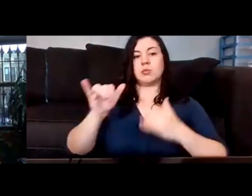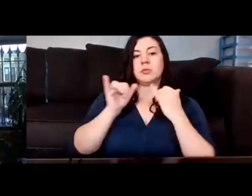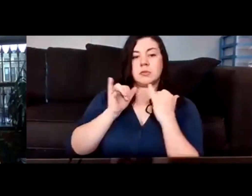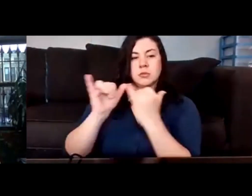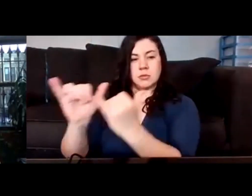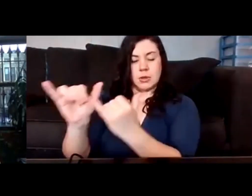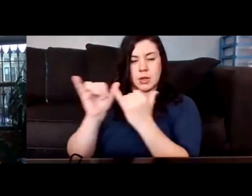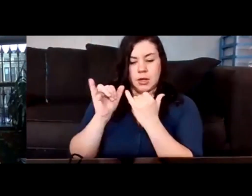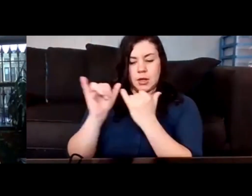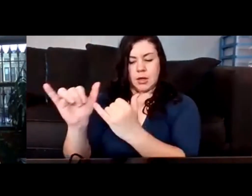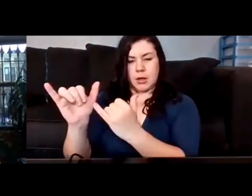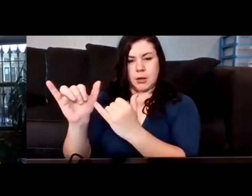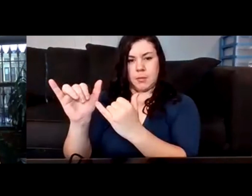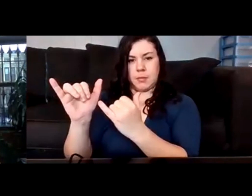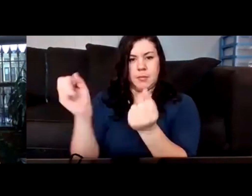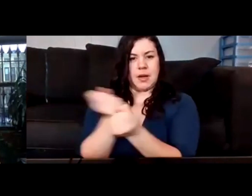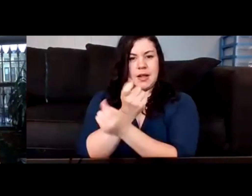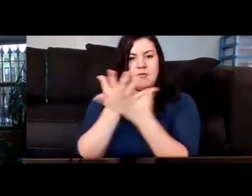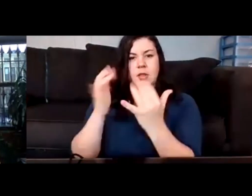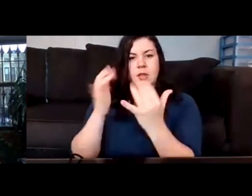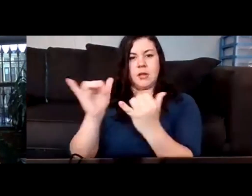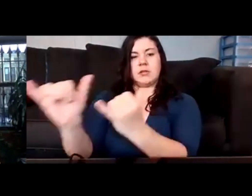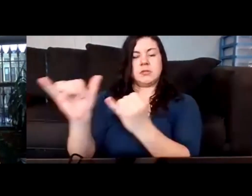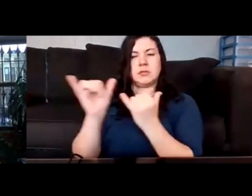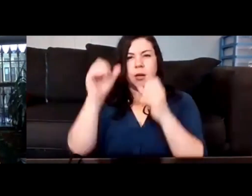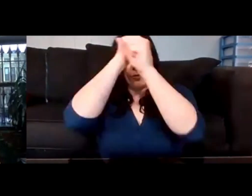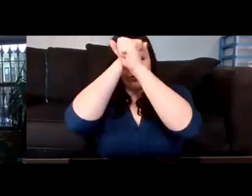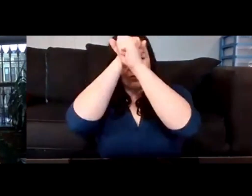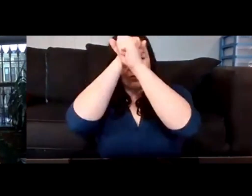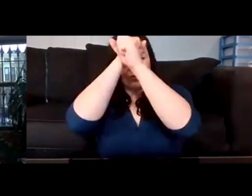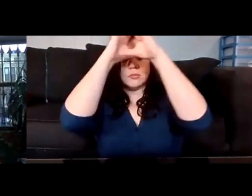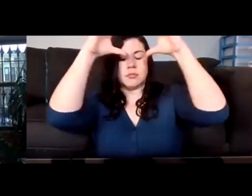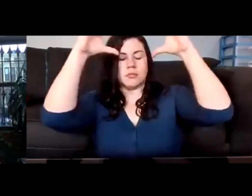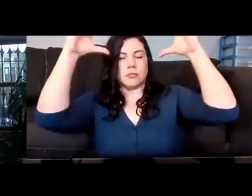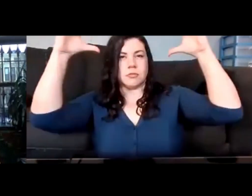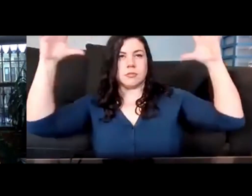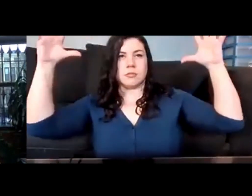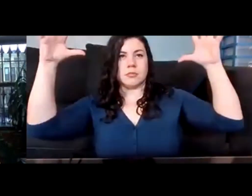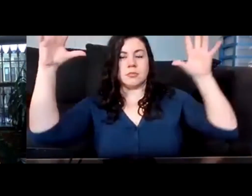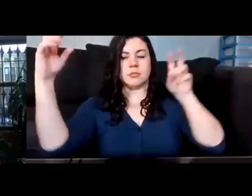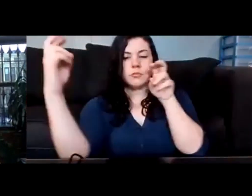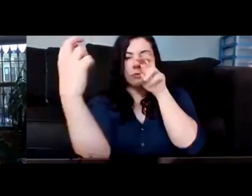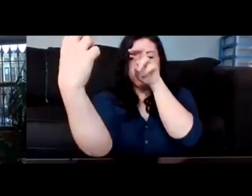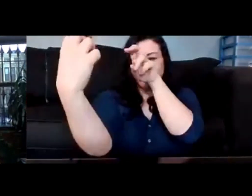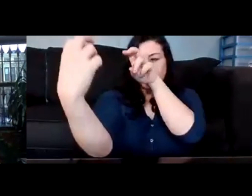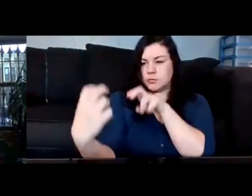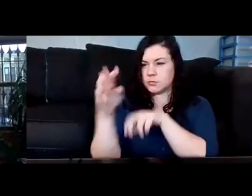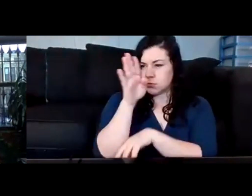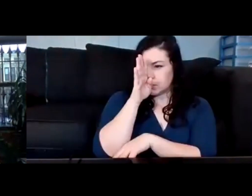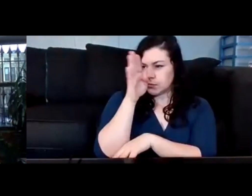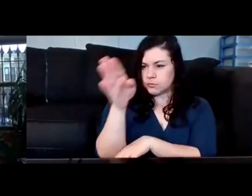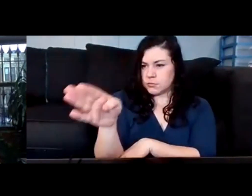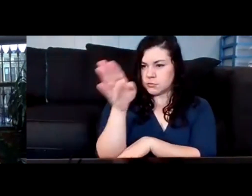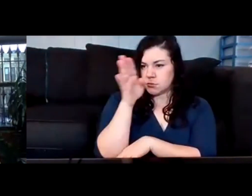expression. See yourself in your mind's eye, seated right directly across from you.